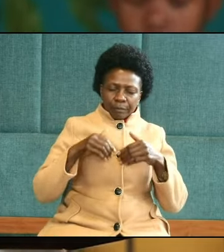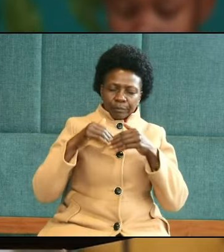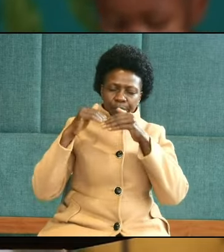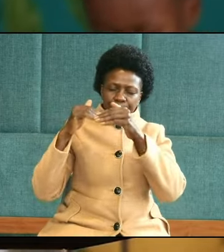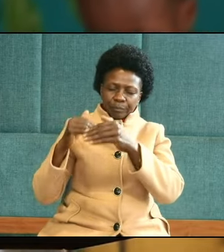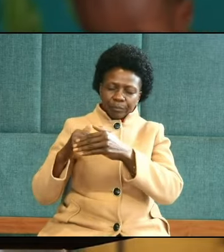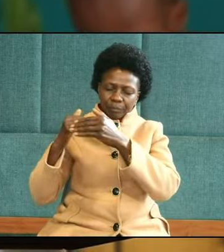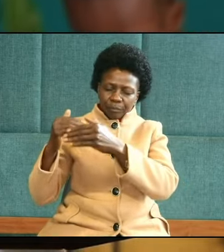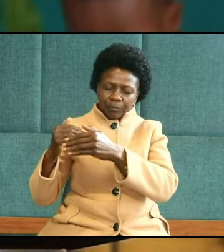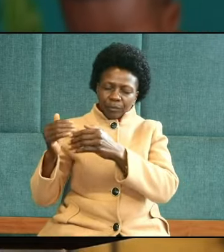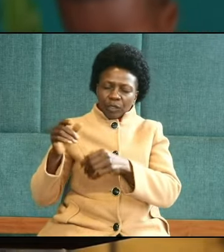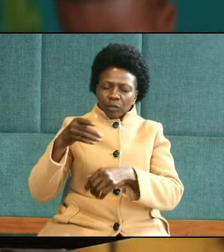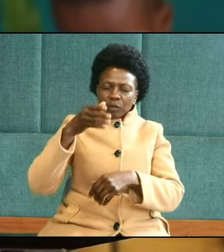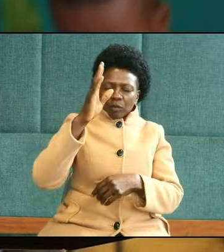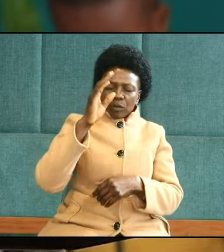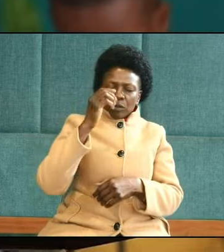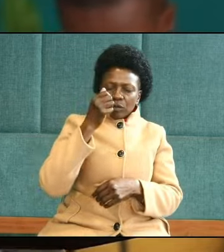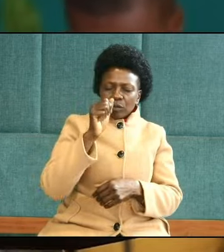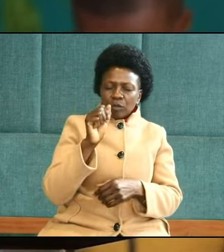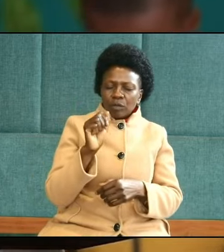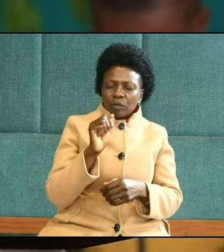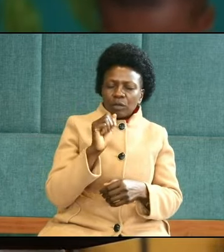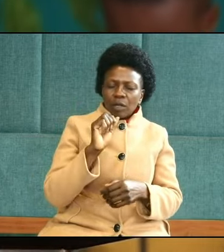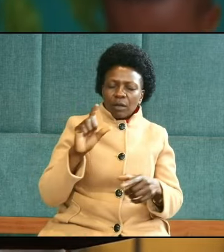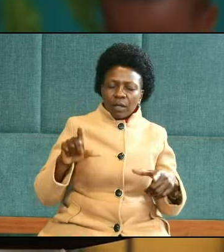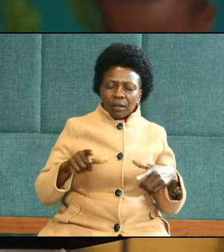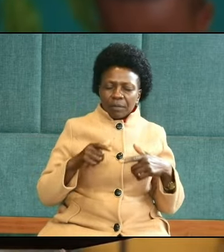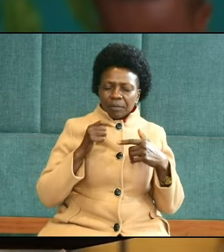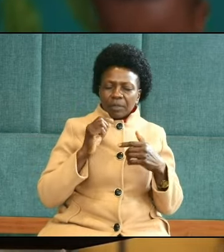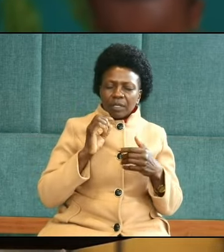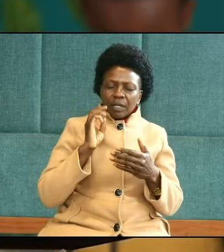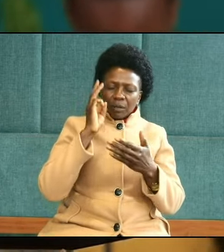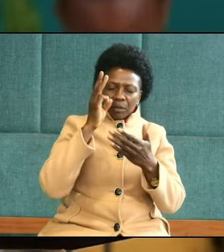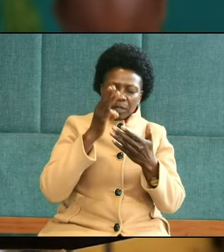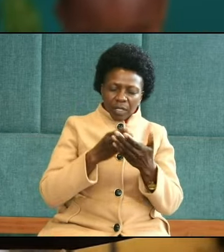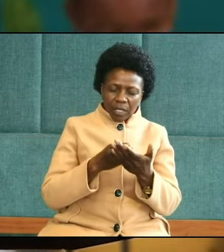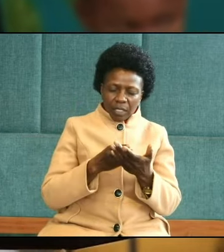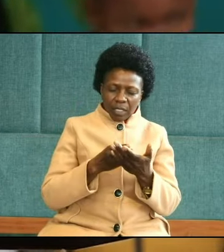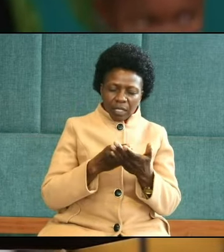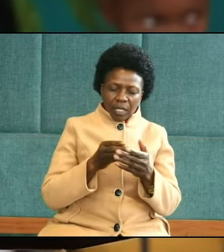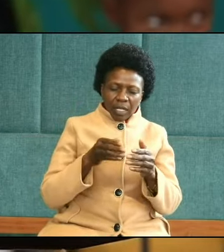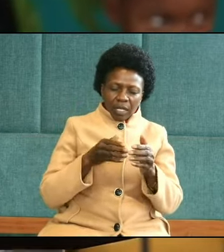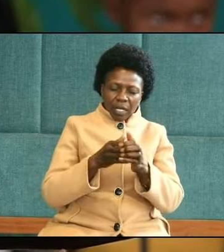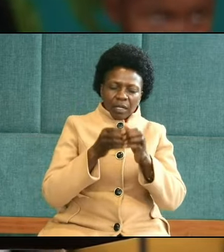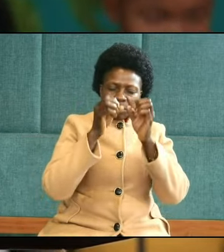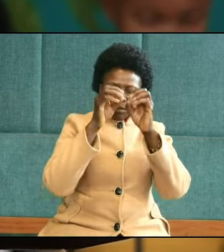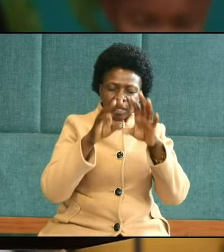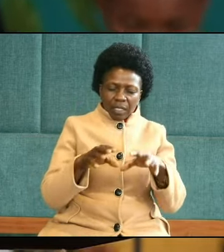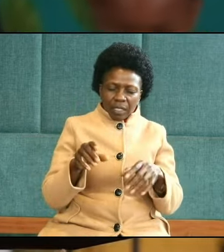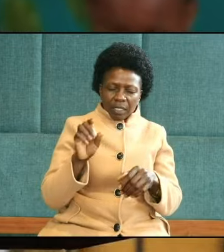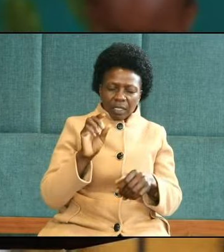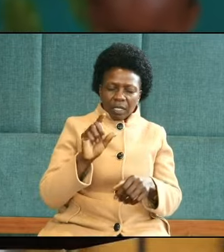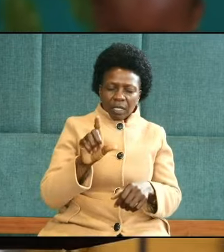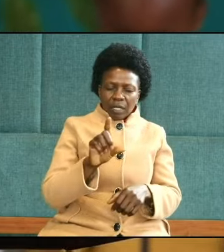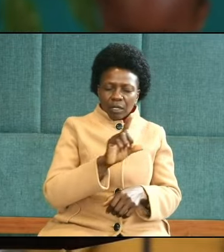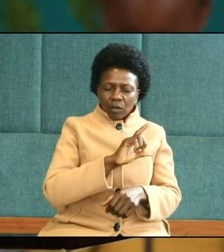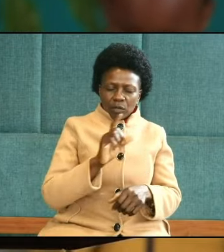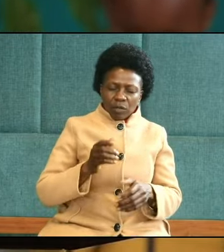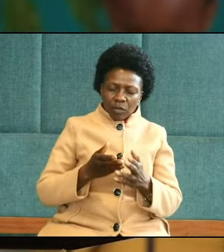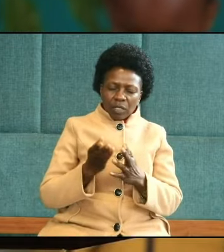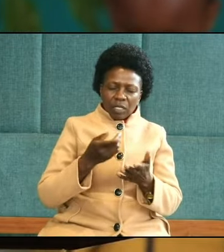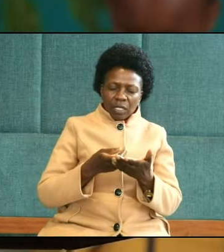that our lives will be living letters known and read by all men. Guide and bless us, Lord, in the rest of this week.